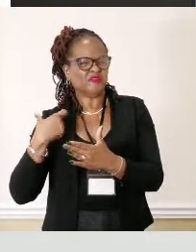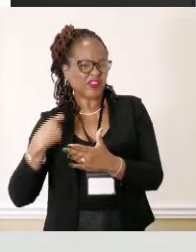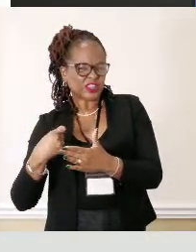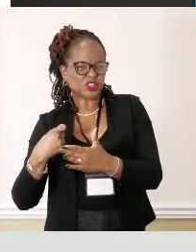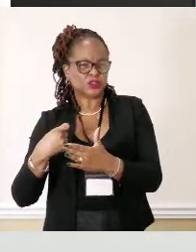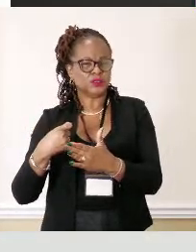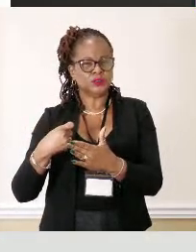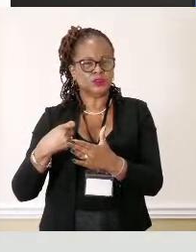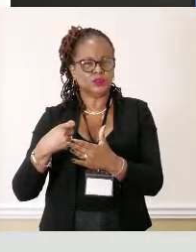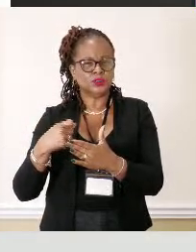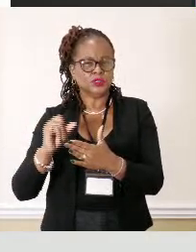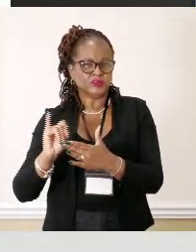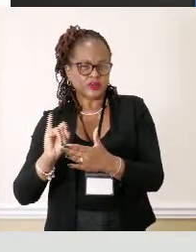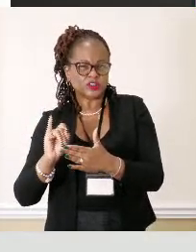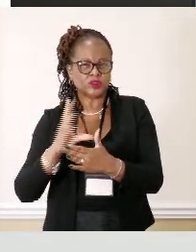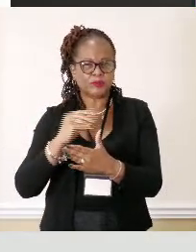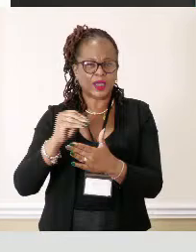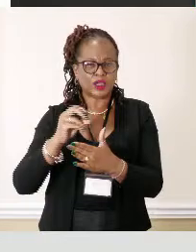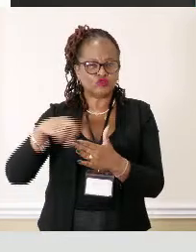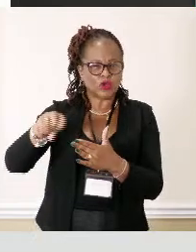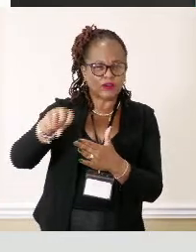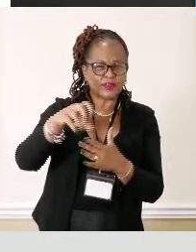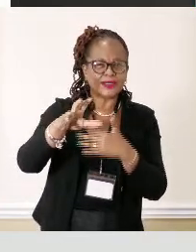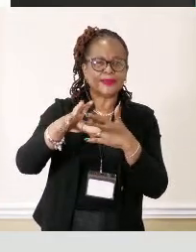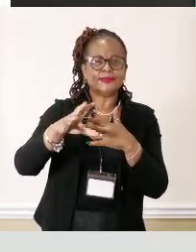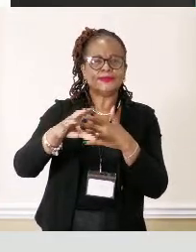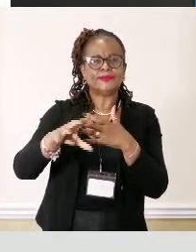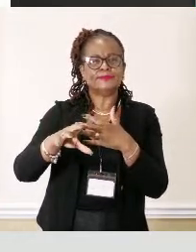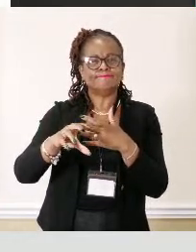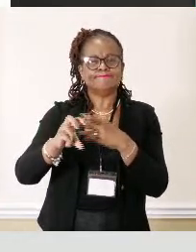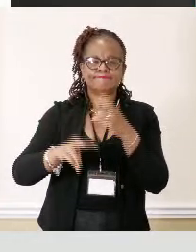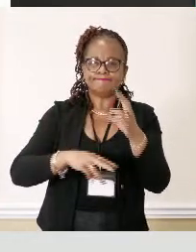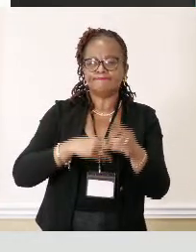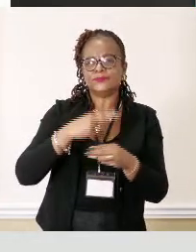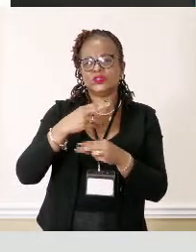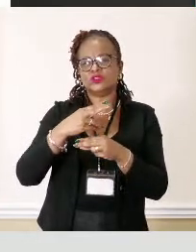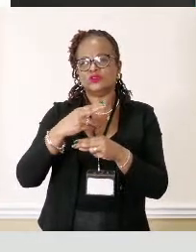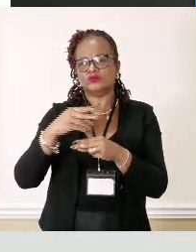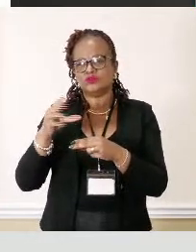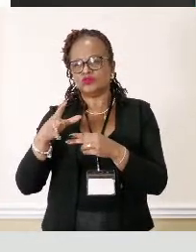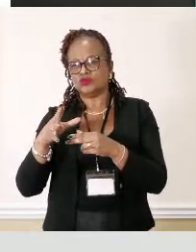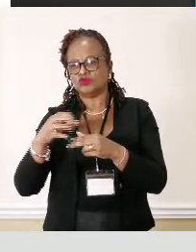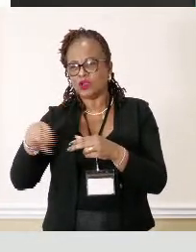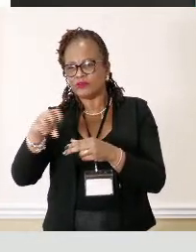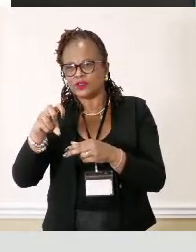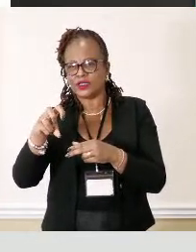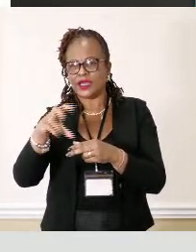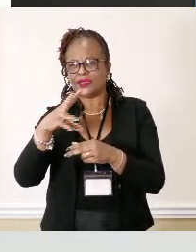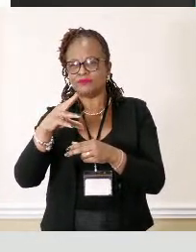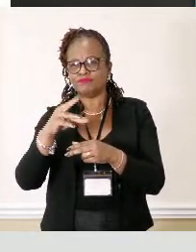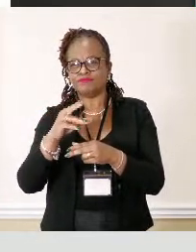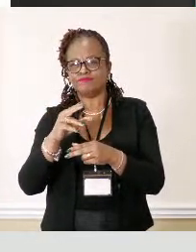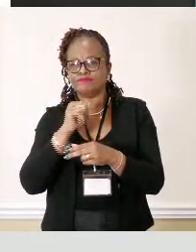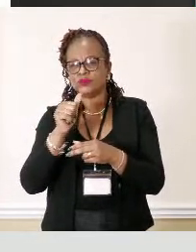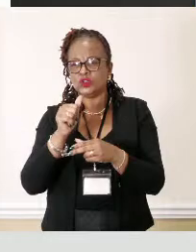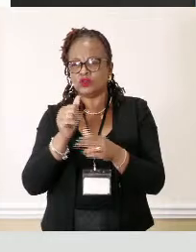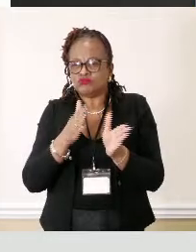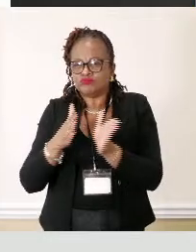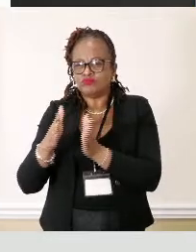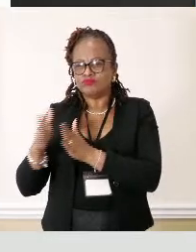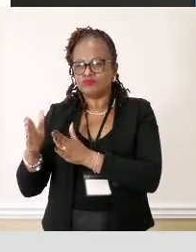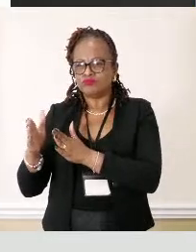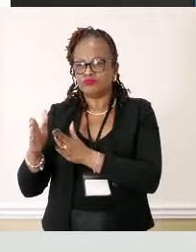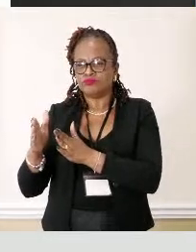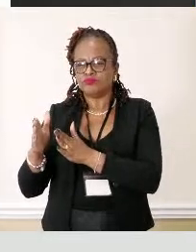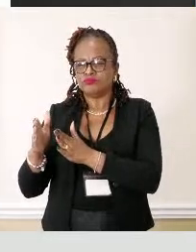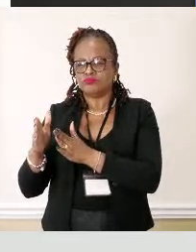by international travel and a relaxed adherence to the health guidelines. The